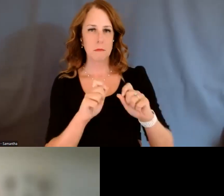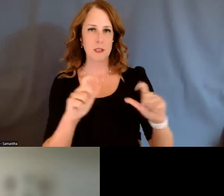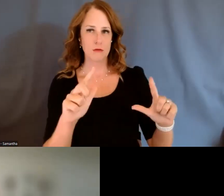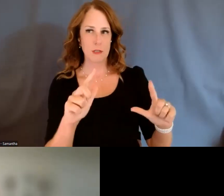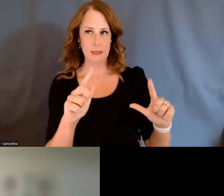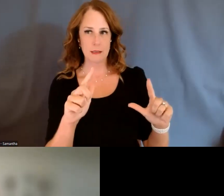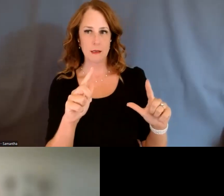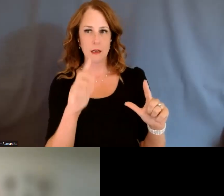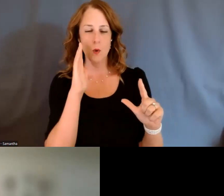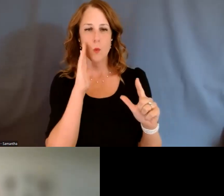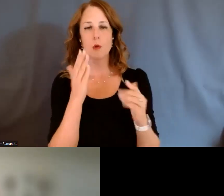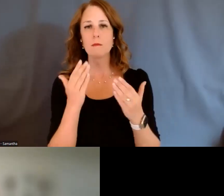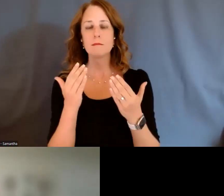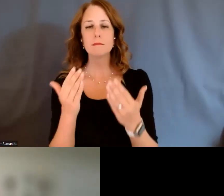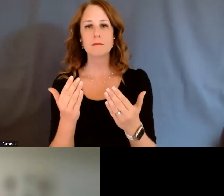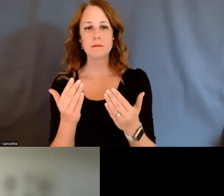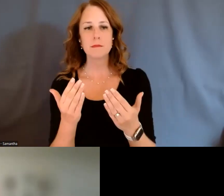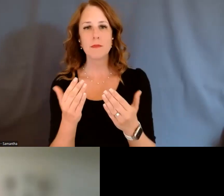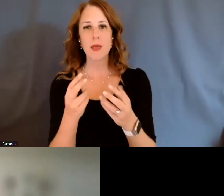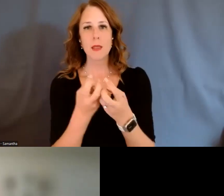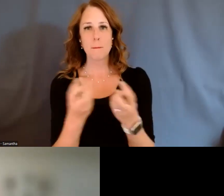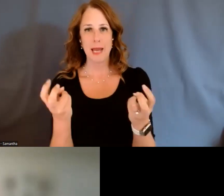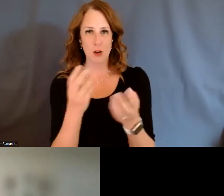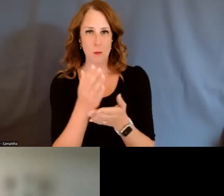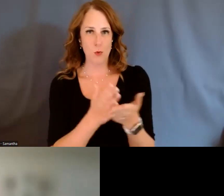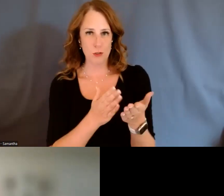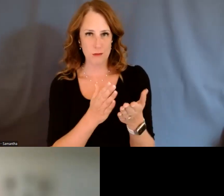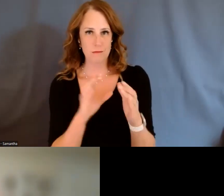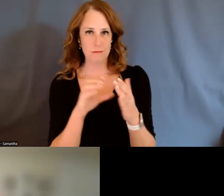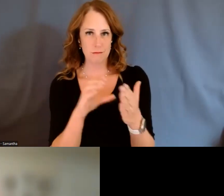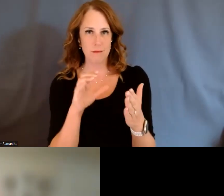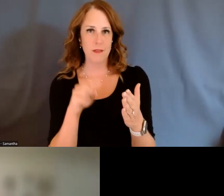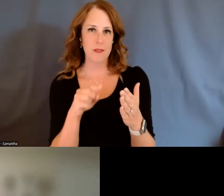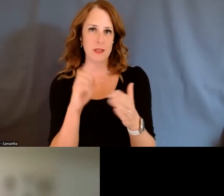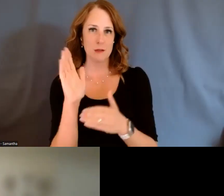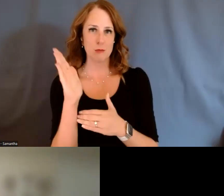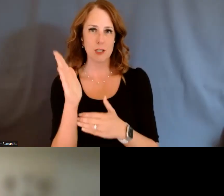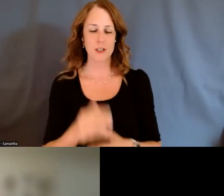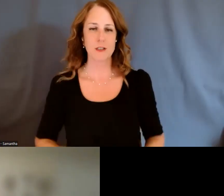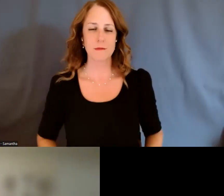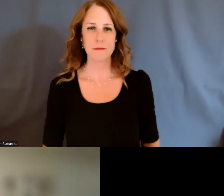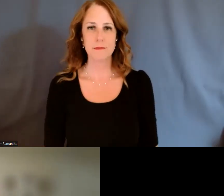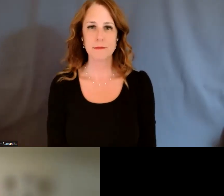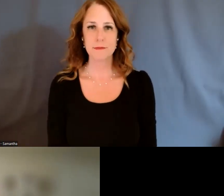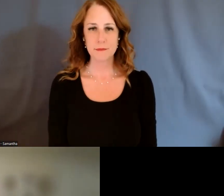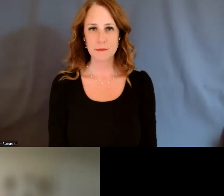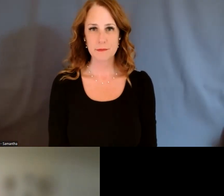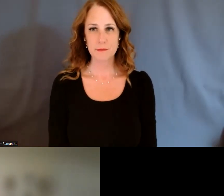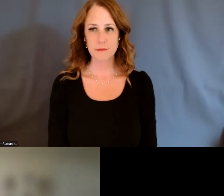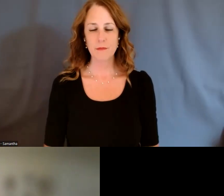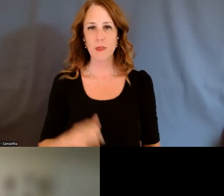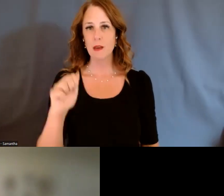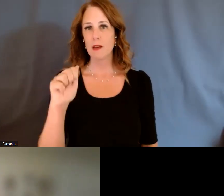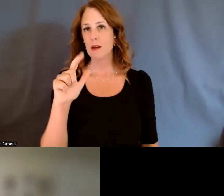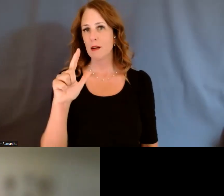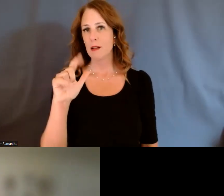we will move on to the panel portion of today's presentation. So I will give Alyssa a moment